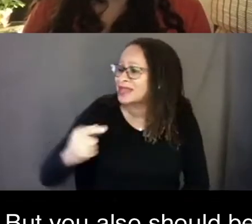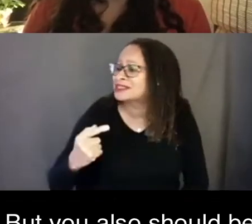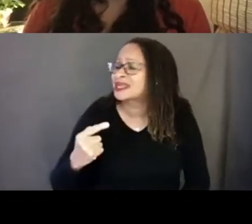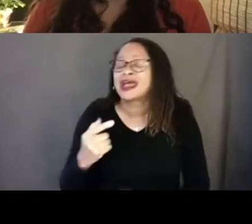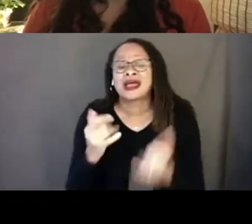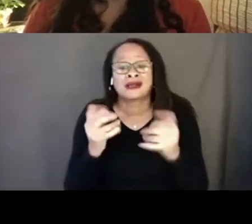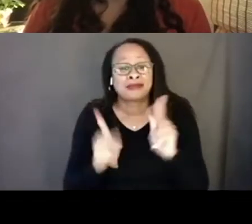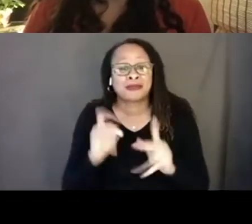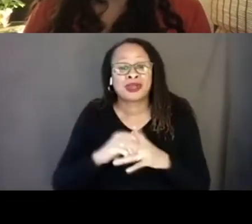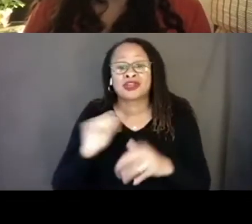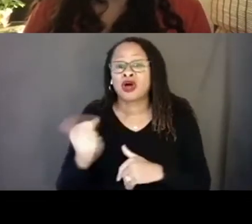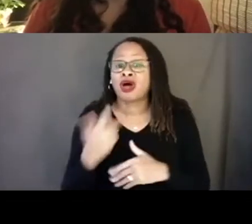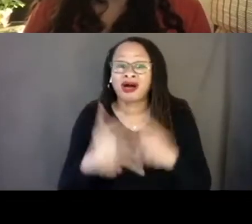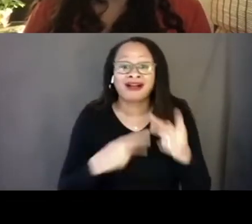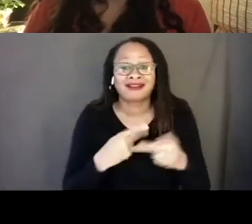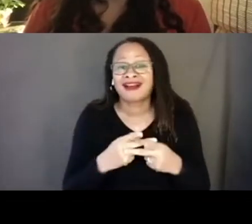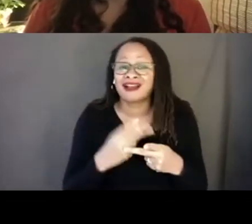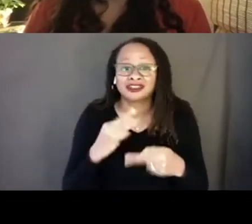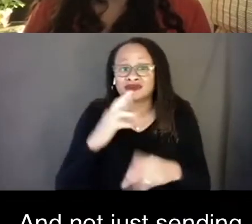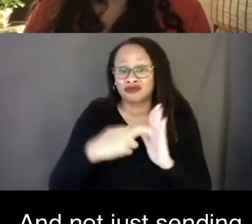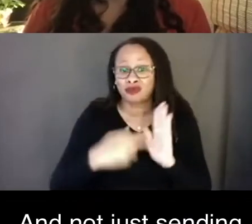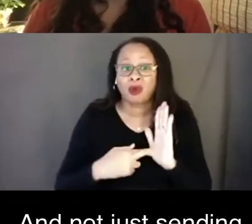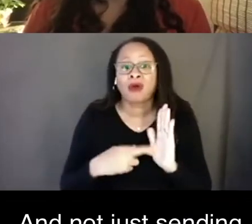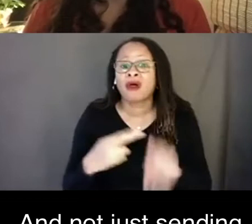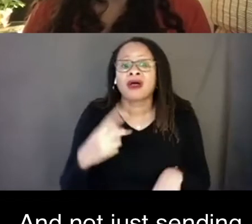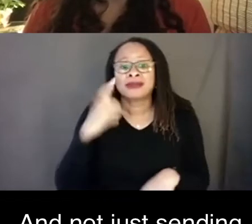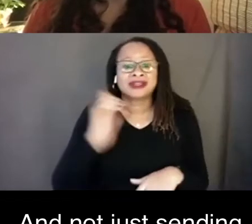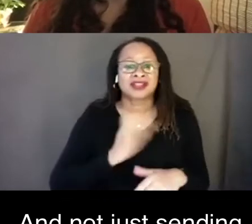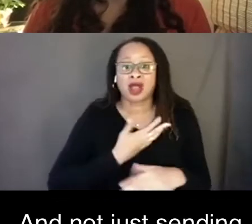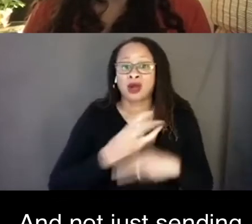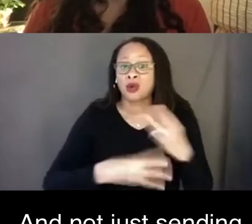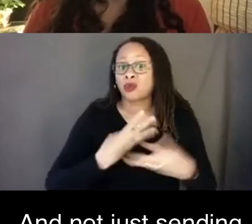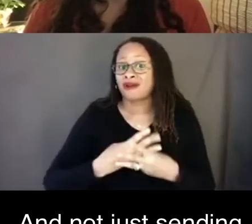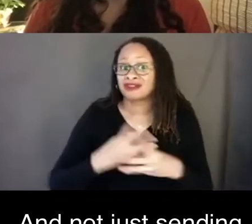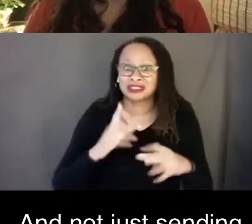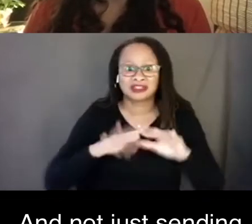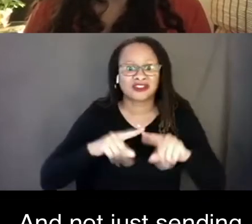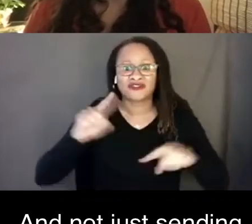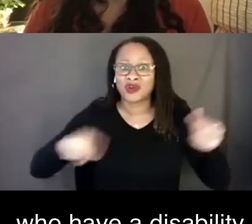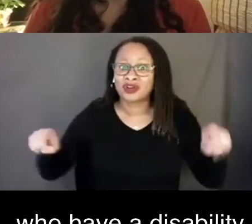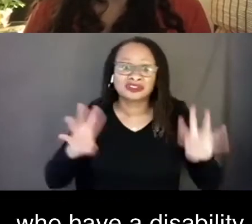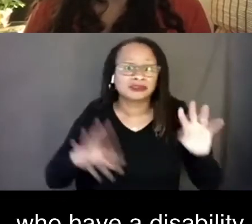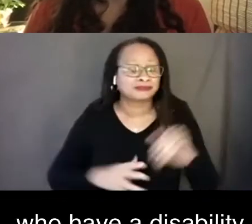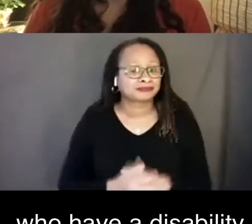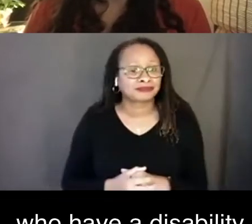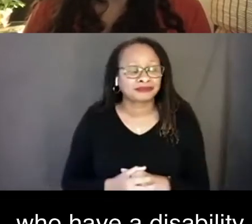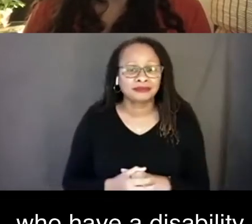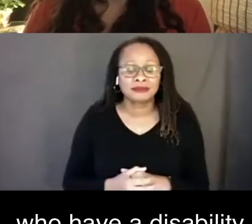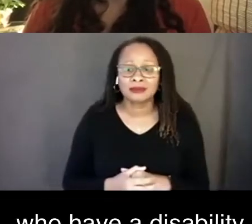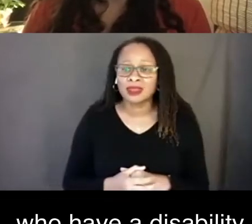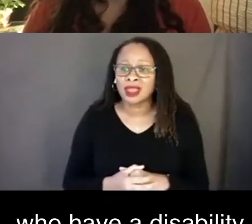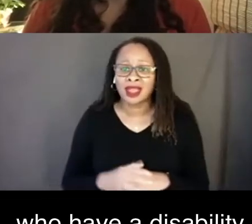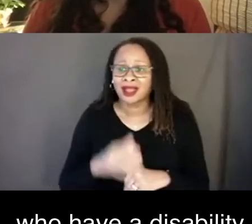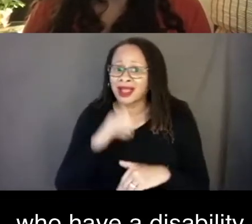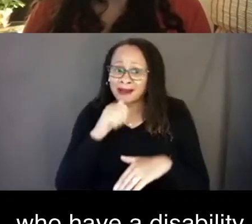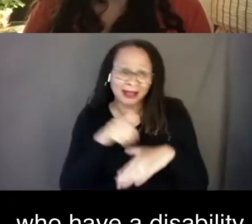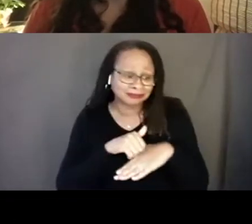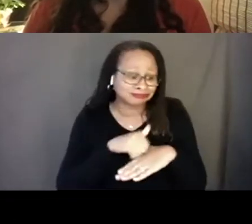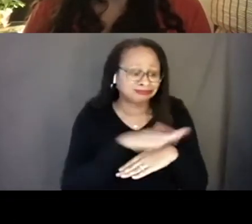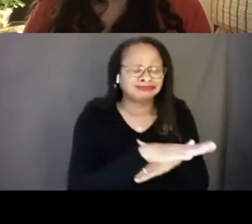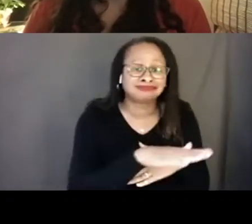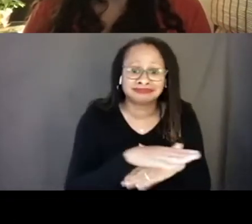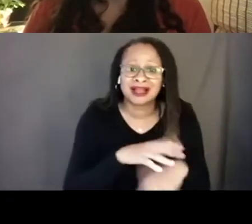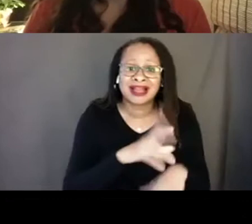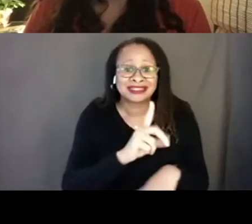all kinds of roles, because our world is diverse, and not just sending people to roles, you know, who have a disability to roles that call